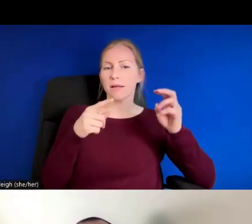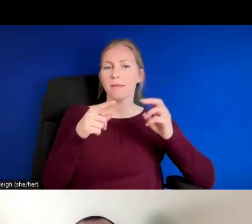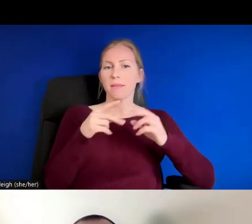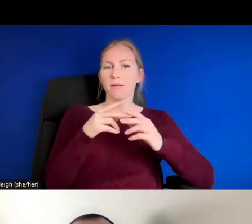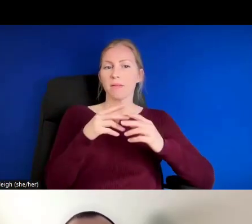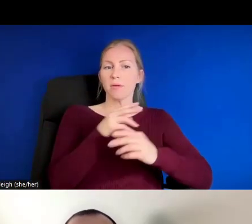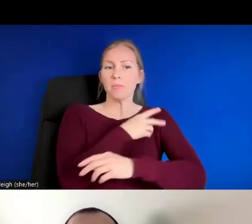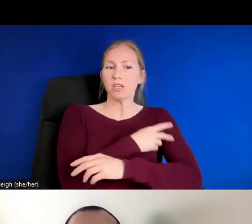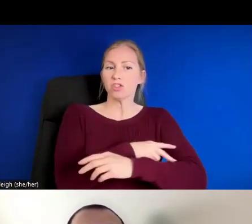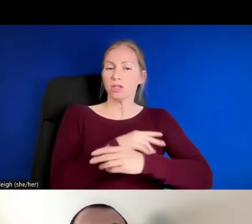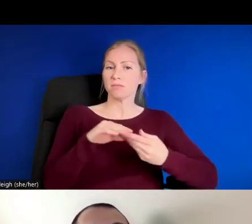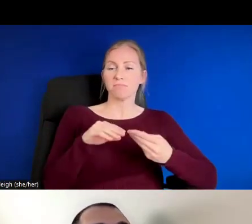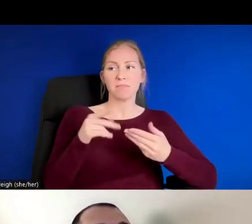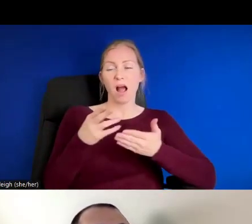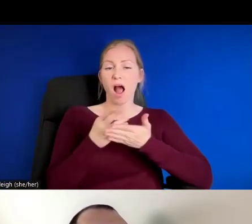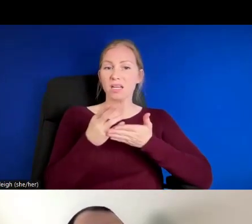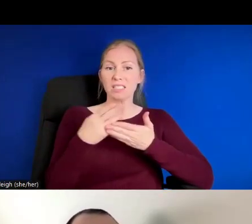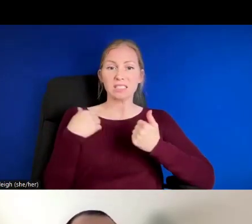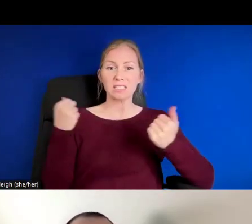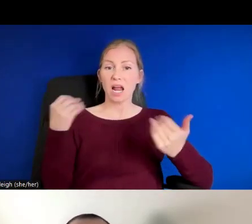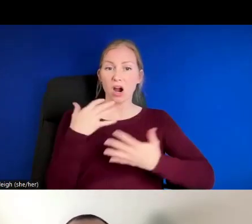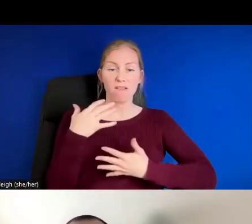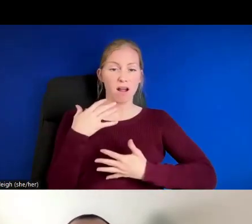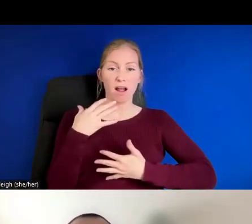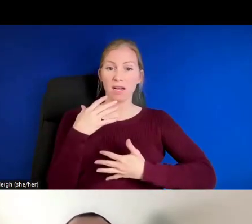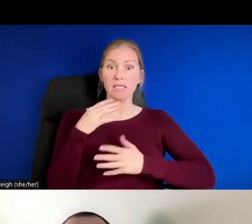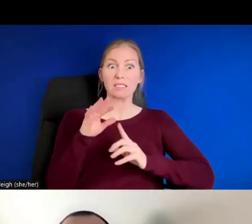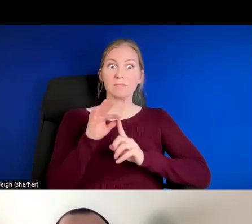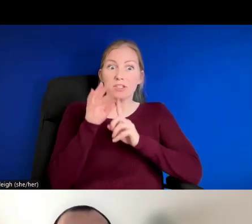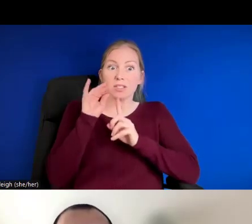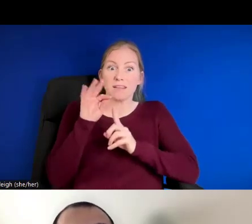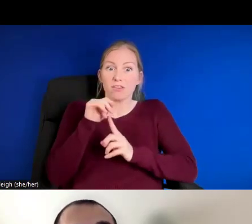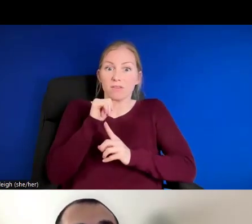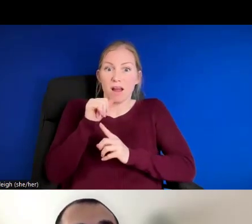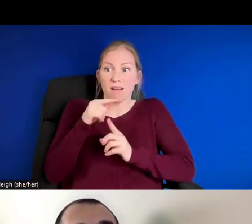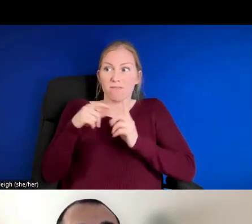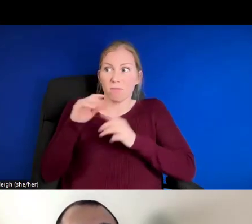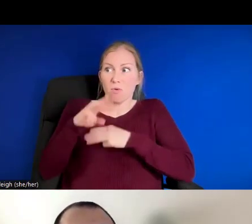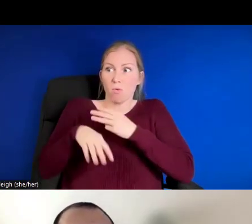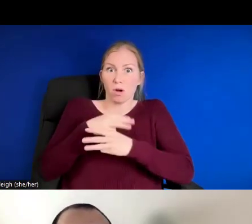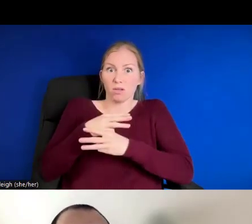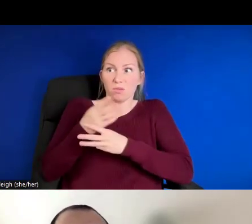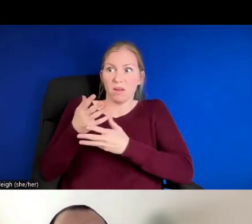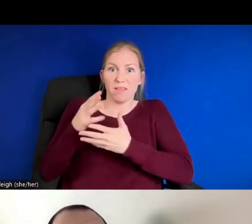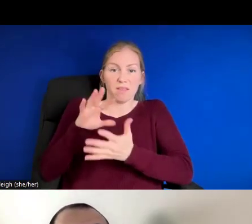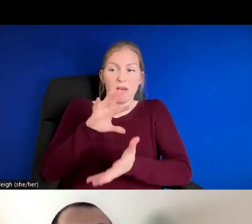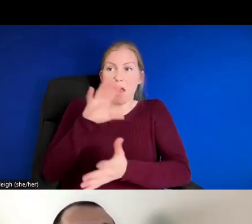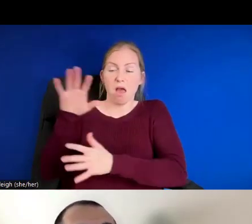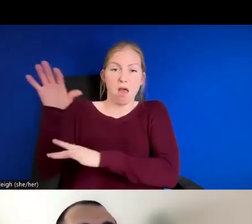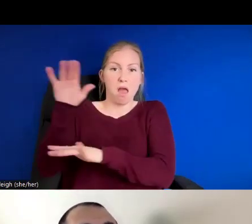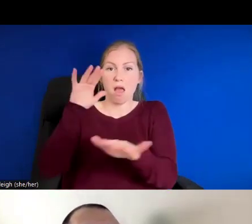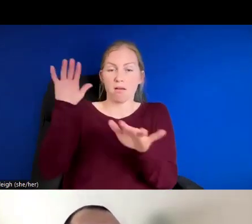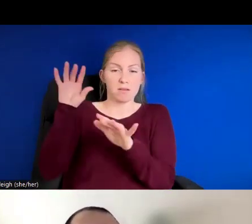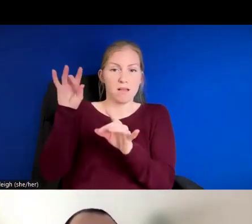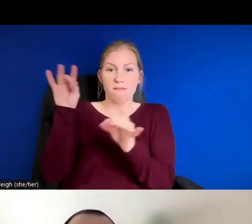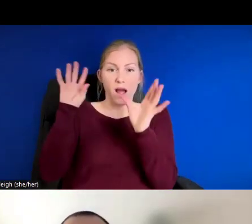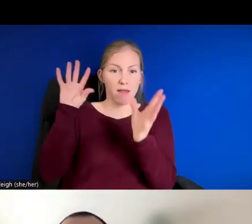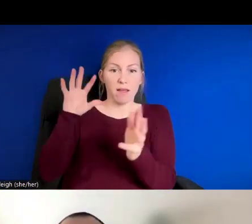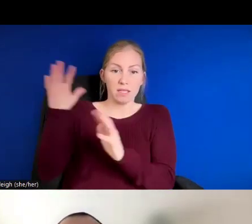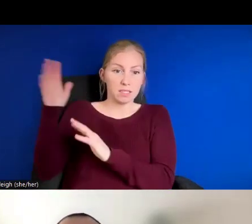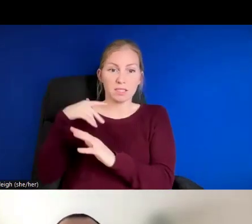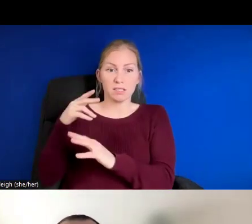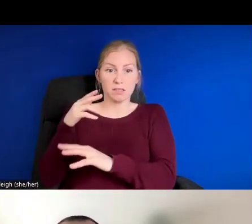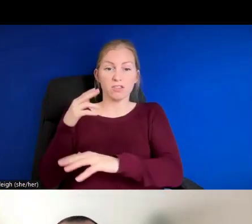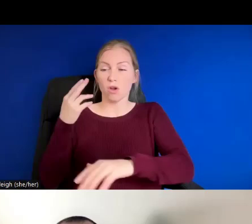"To be honest, it's terrifying, especially if you're not from a world with all that violence. Saying it's horrifying is